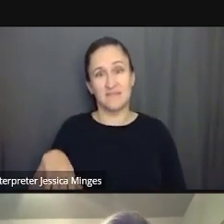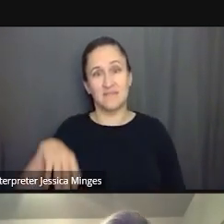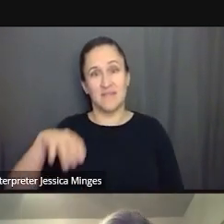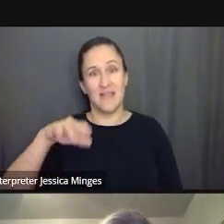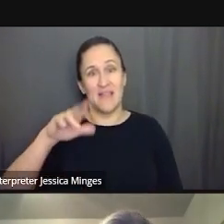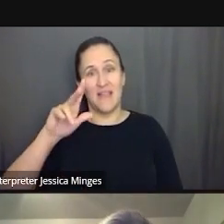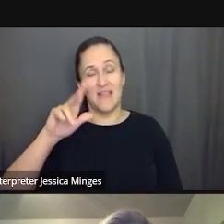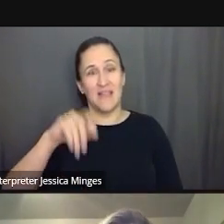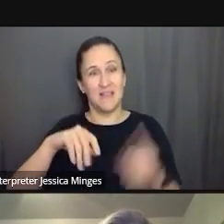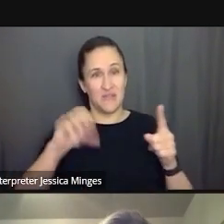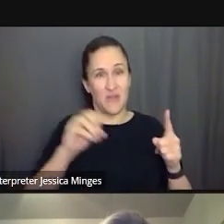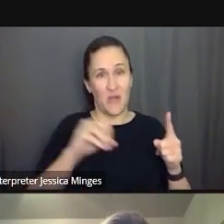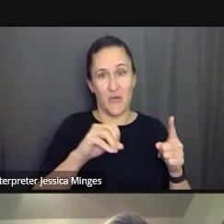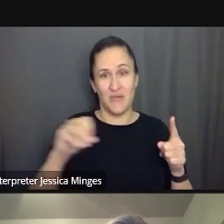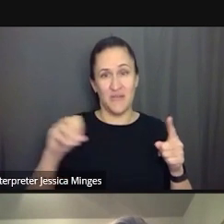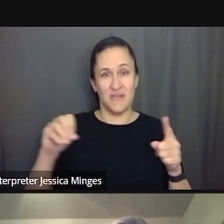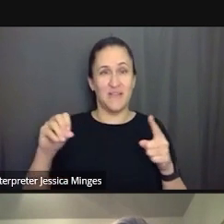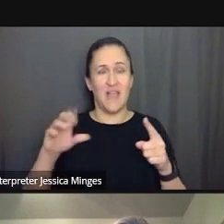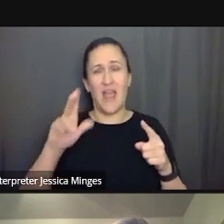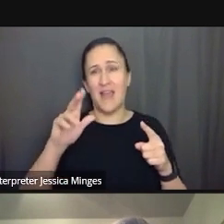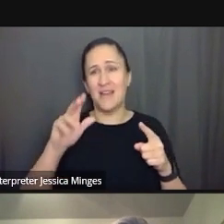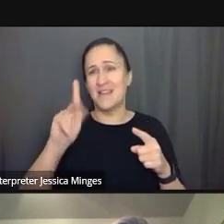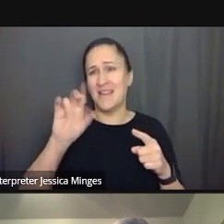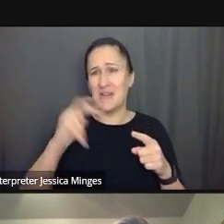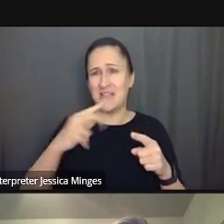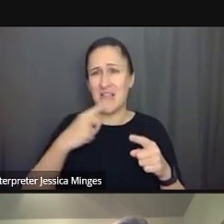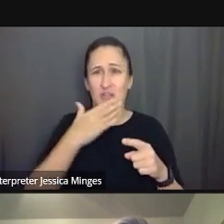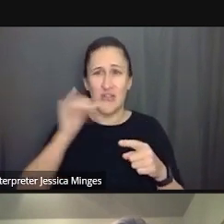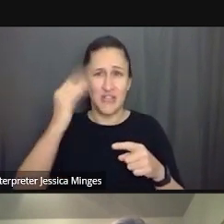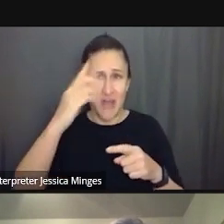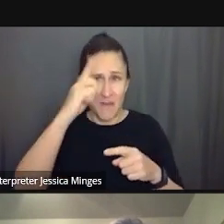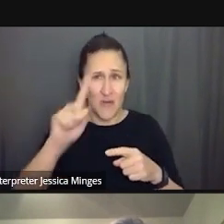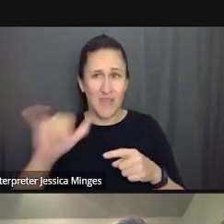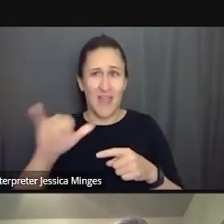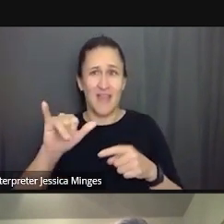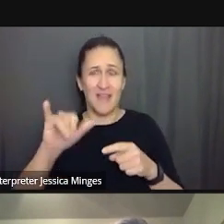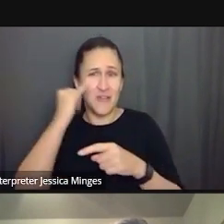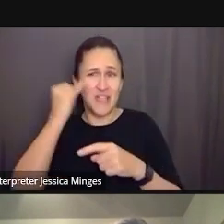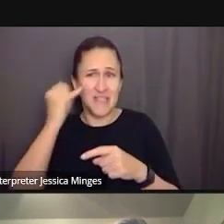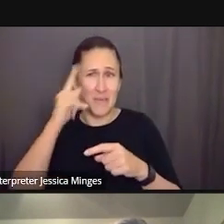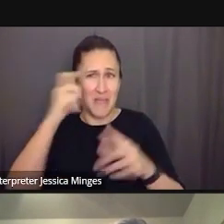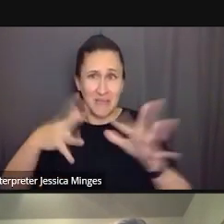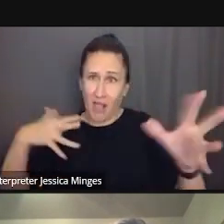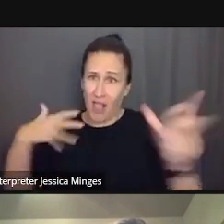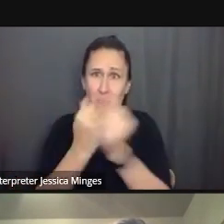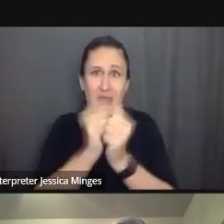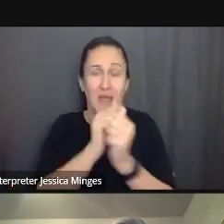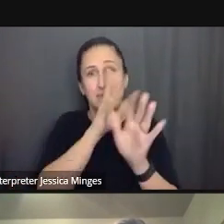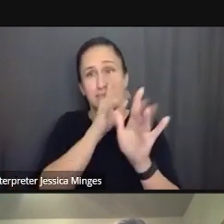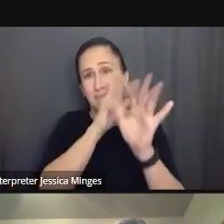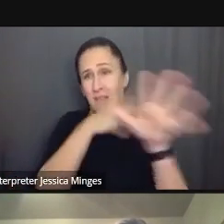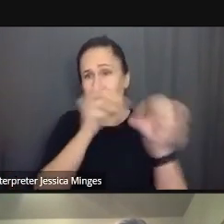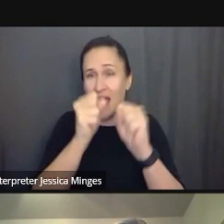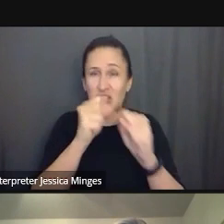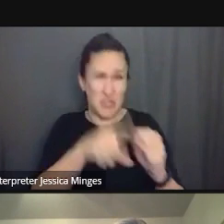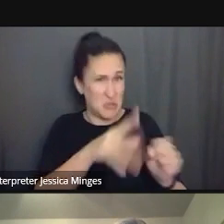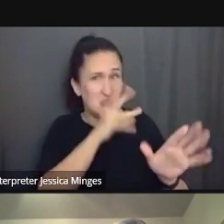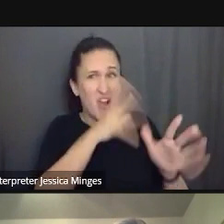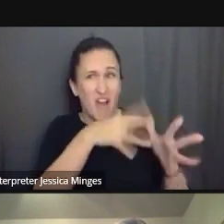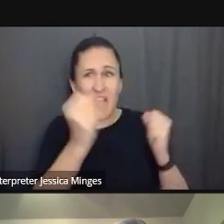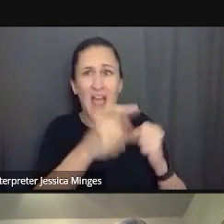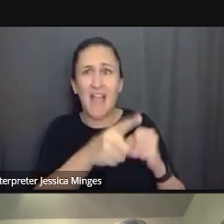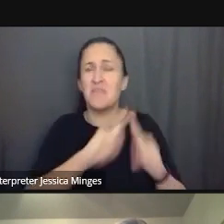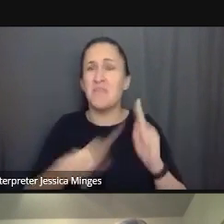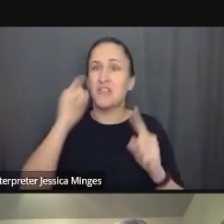very good presentation here. So Good job to Jessica for keeping up with that, because that was a lot and you talked fast, but